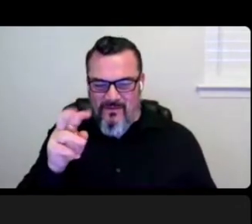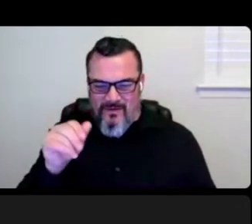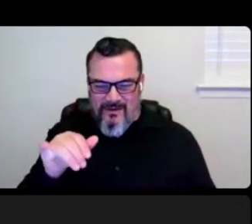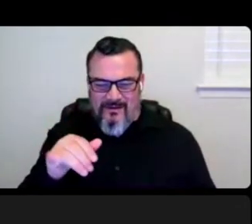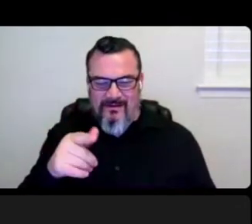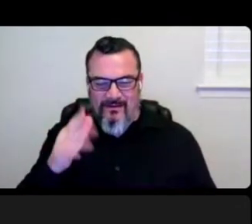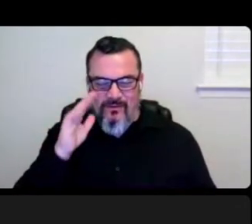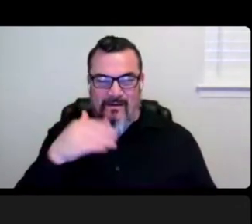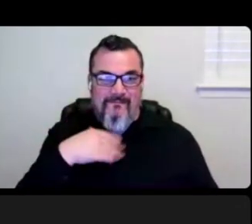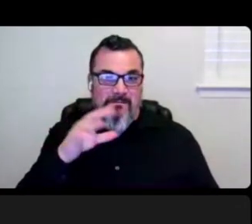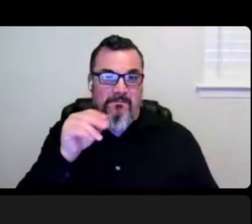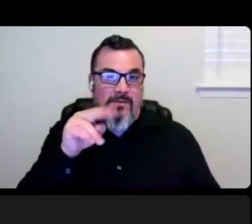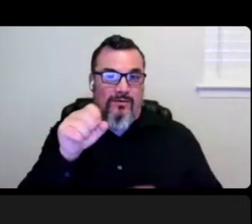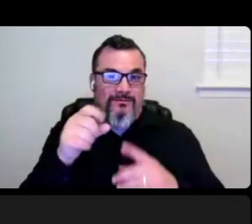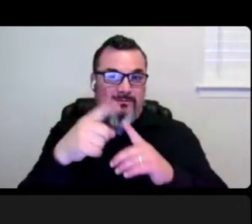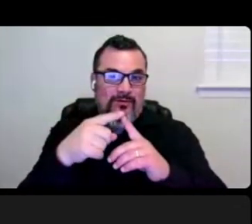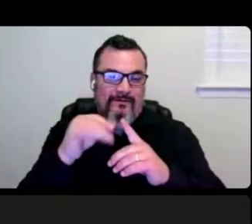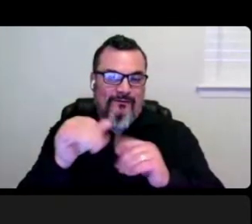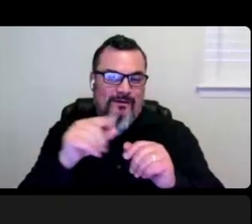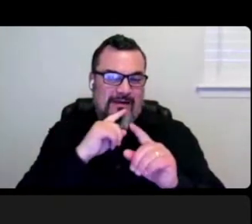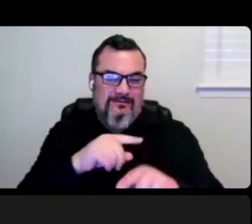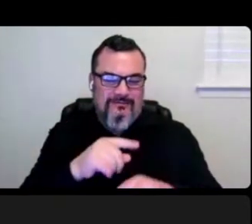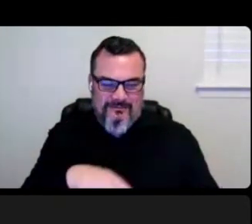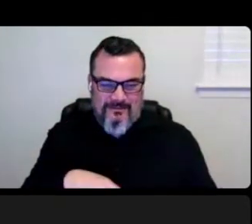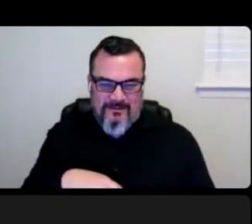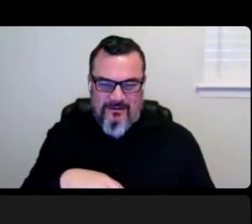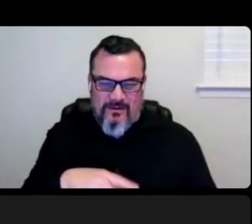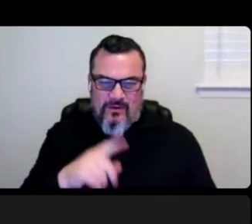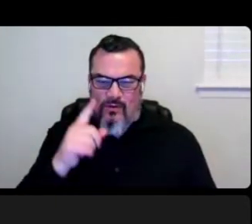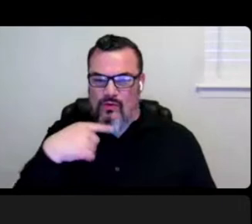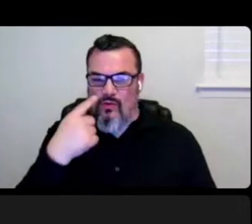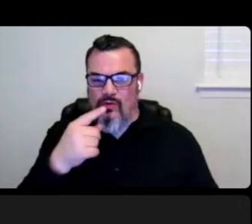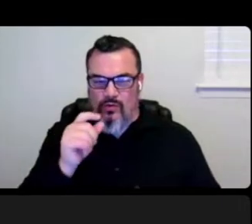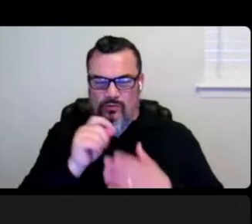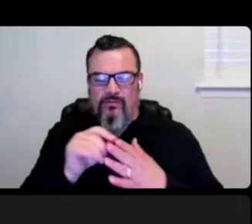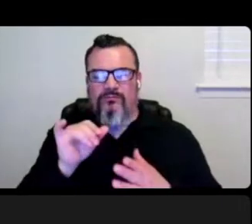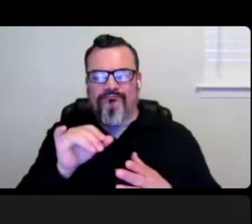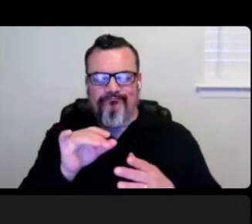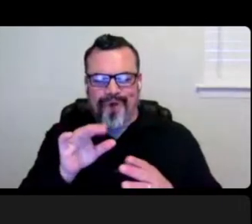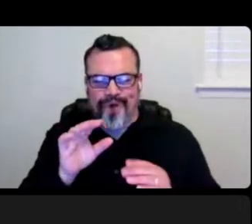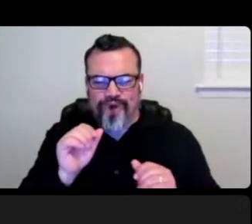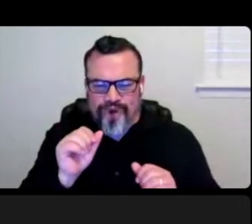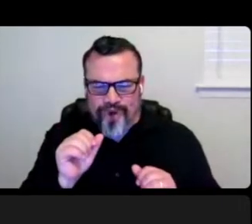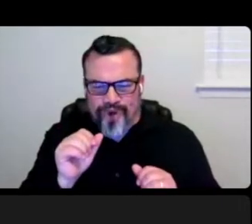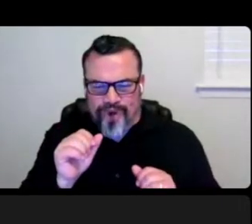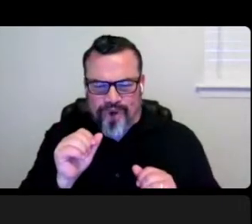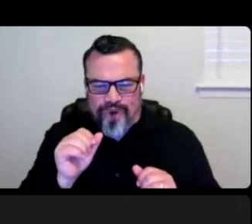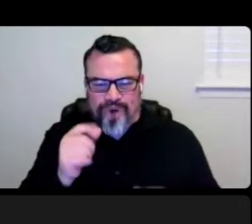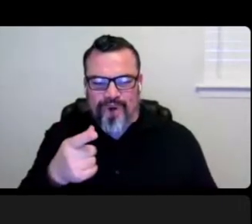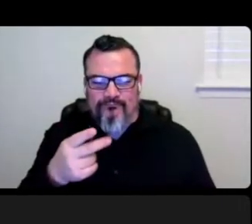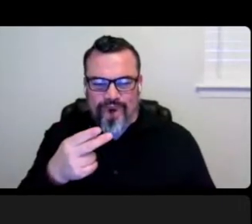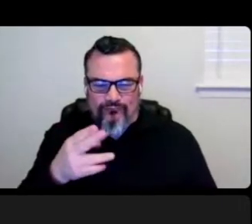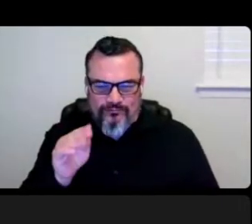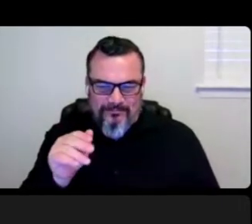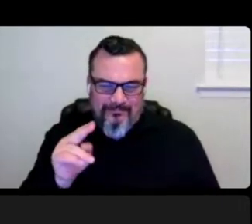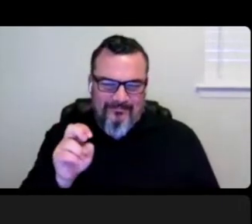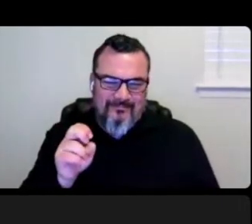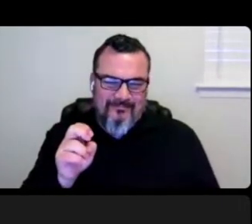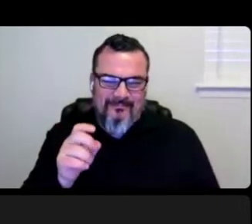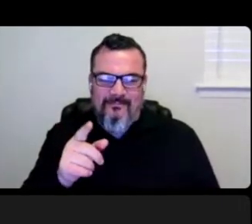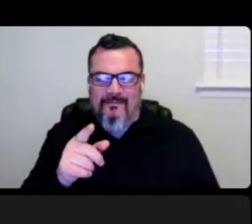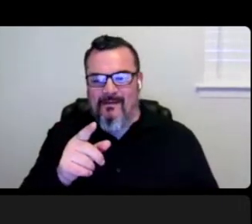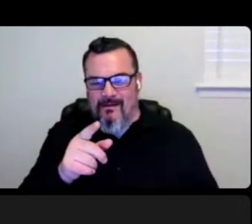be bonus points if you can answer a question on who wrote. Oh, shoot. See, I got a little problem here. Let me go back. Who